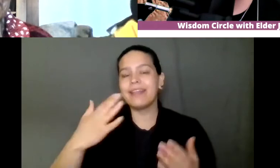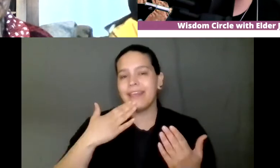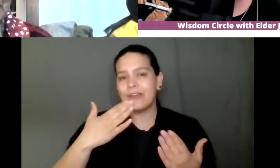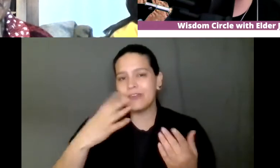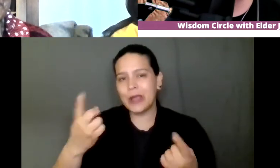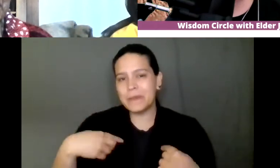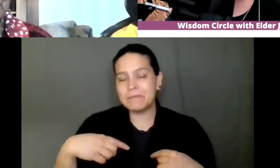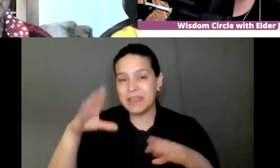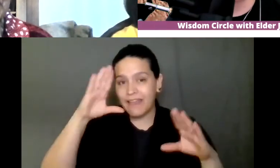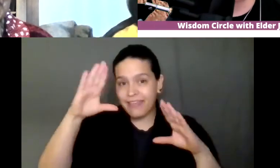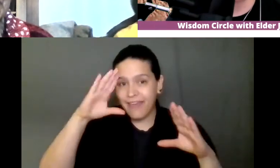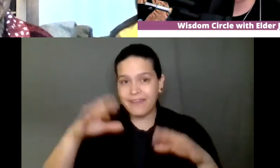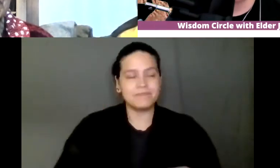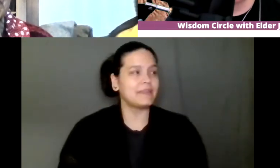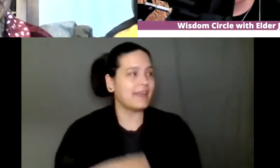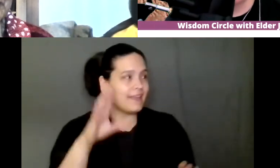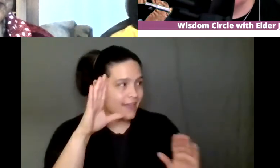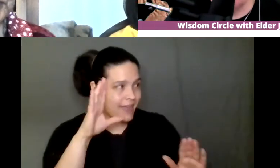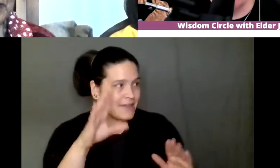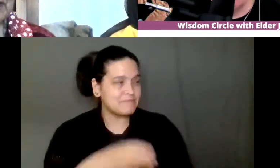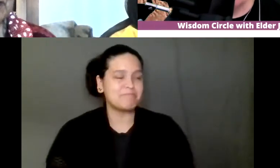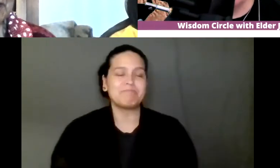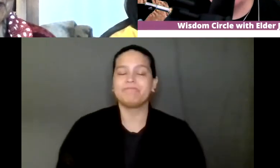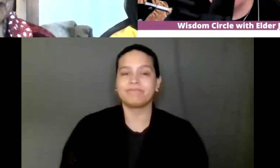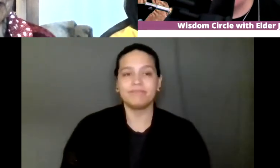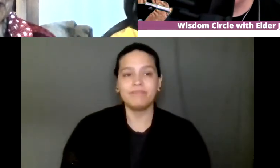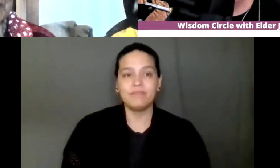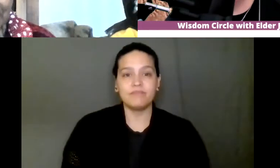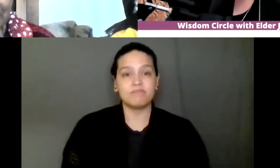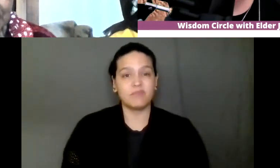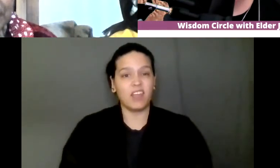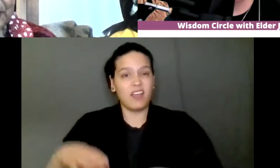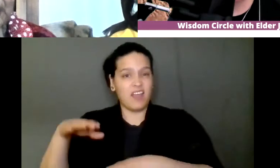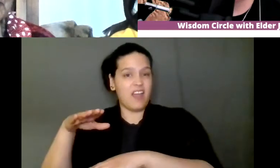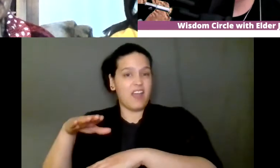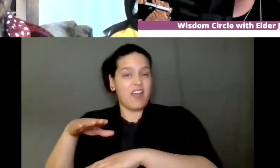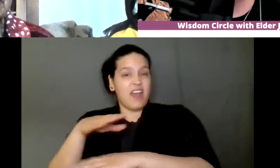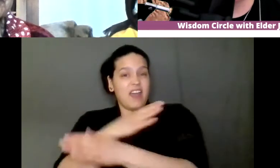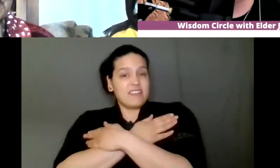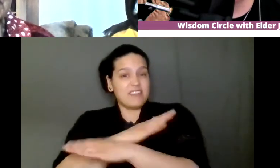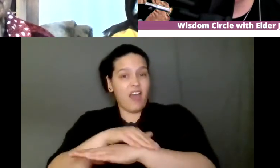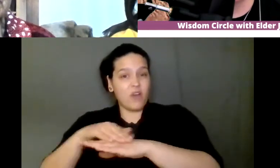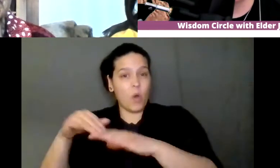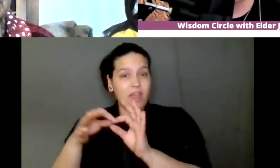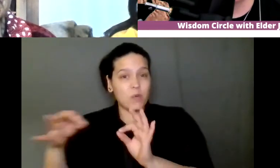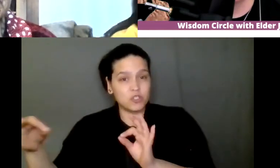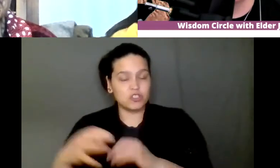Oh, yate shewe. Hashwindye? Hade? She, yaha,